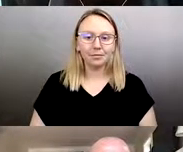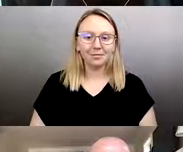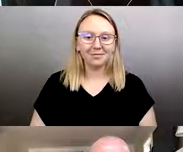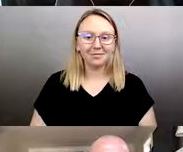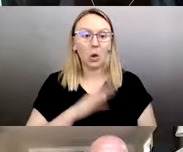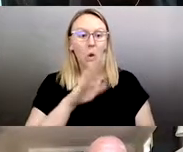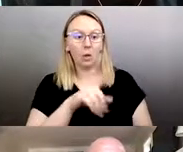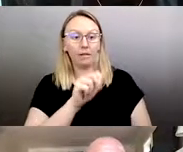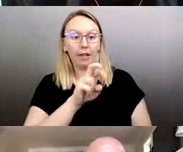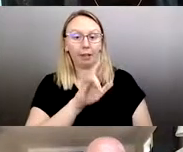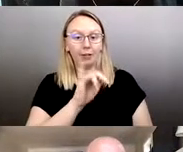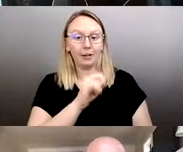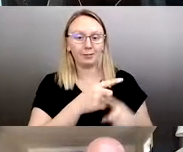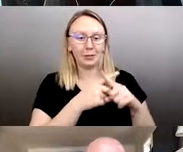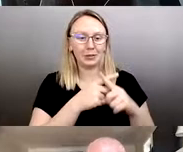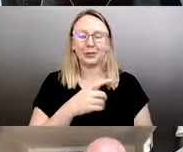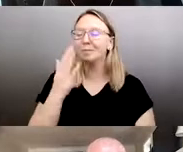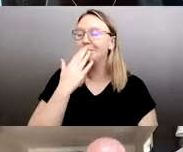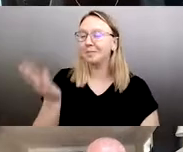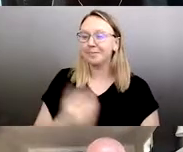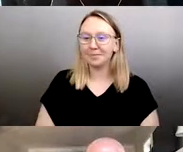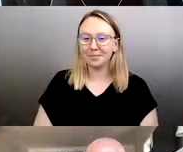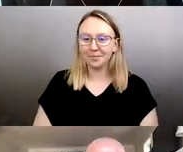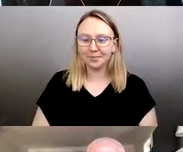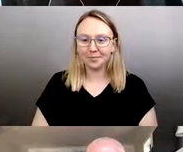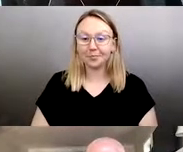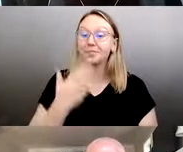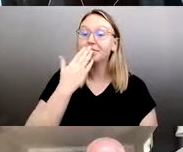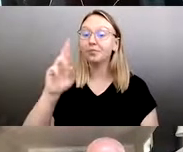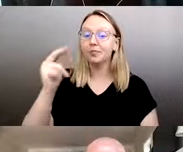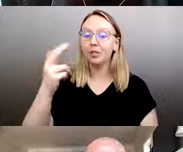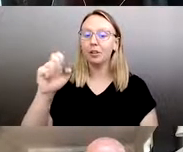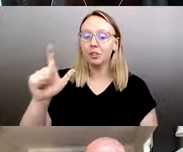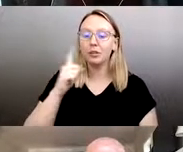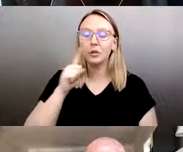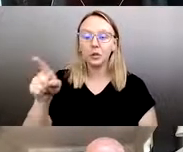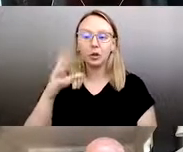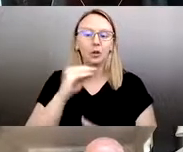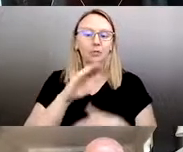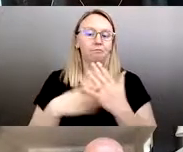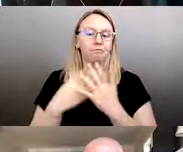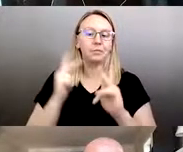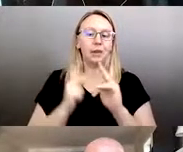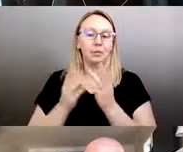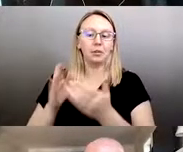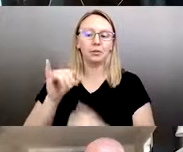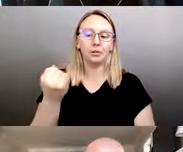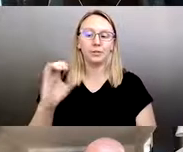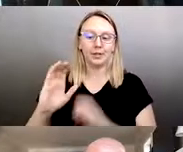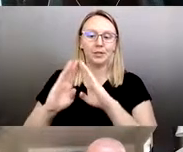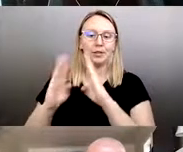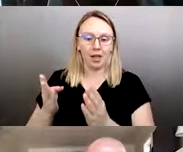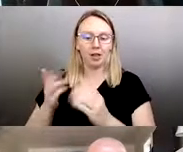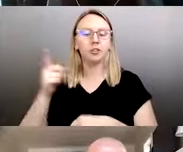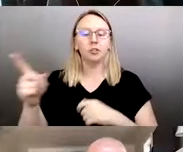Valerie, you're muted. Thank you. Thank you, Rachel, to you and everyone at the James Castle House for spearheading this